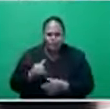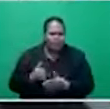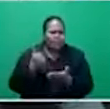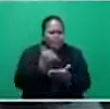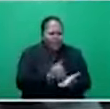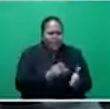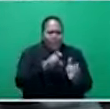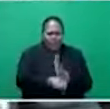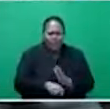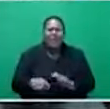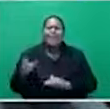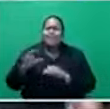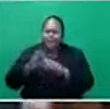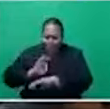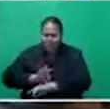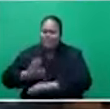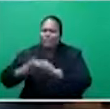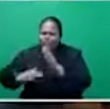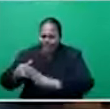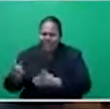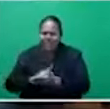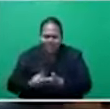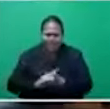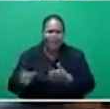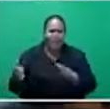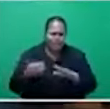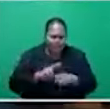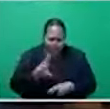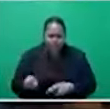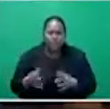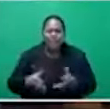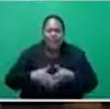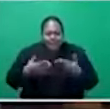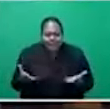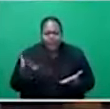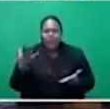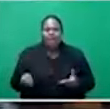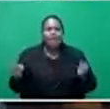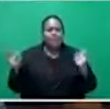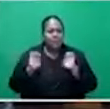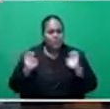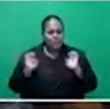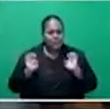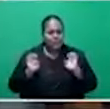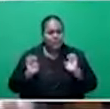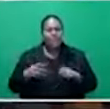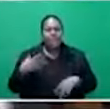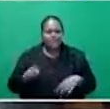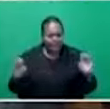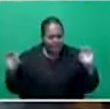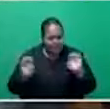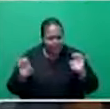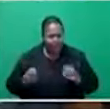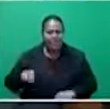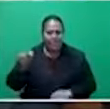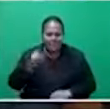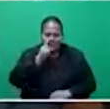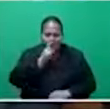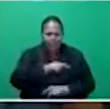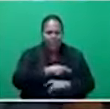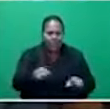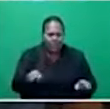built, the hospital will be built, those people will come, but in the meantime there's an immediate need. There's an immediate need that people need to have.